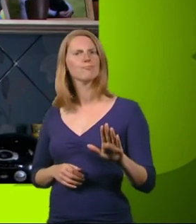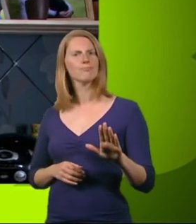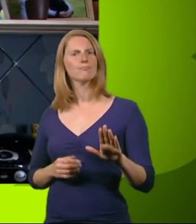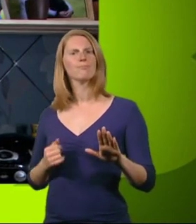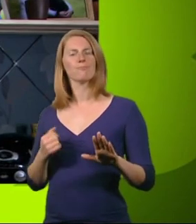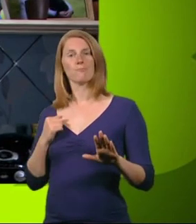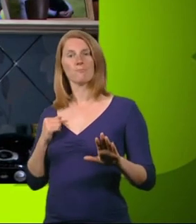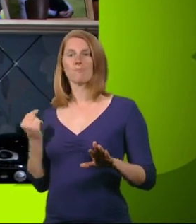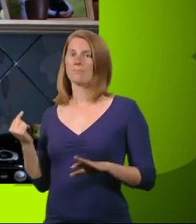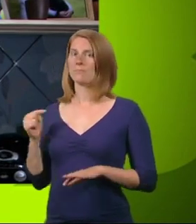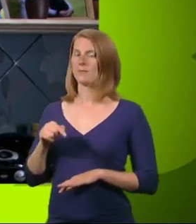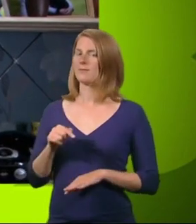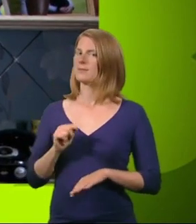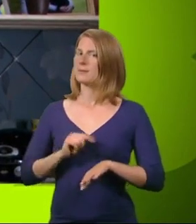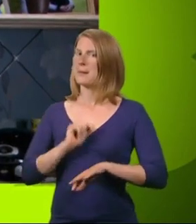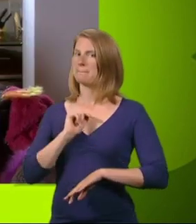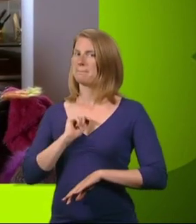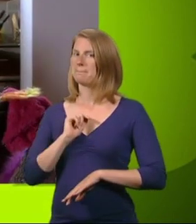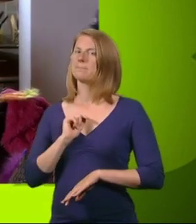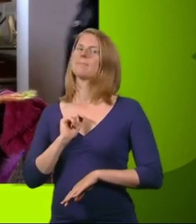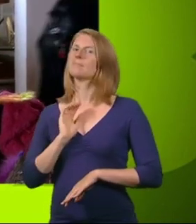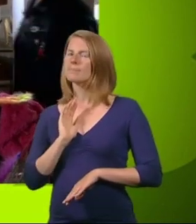Well, I see I came along just in time.